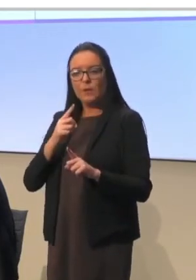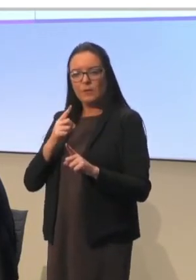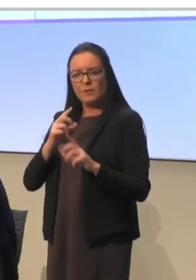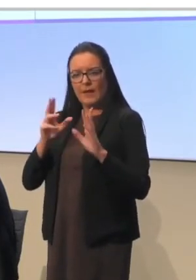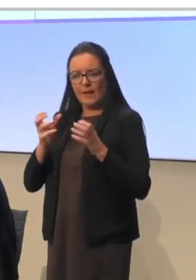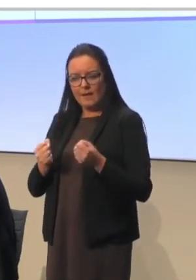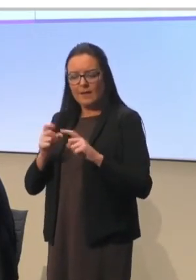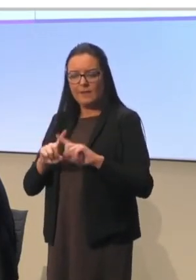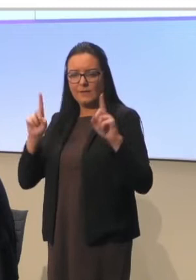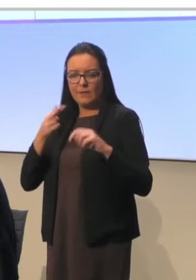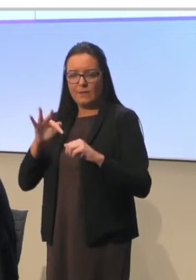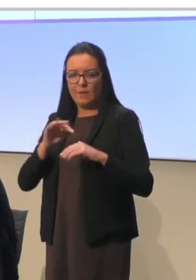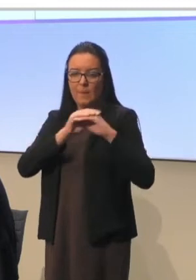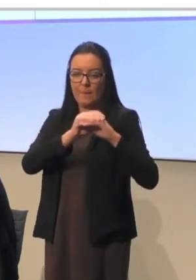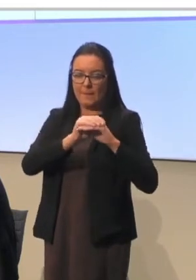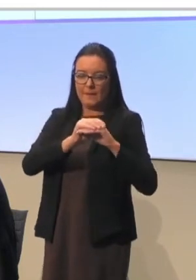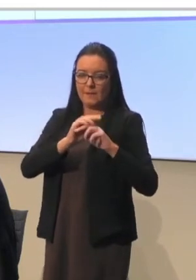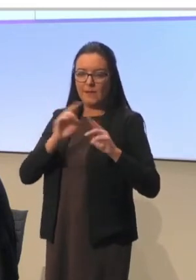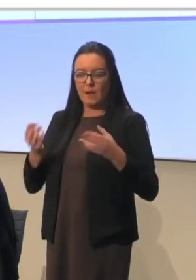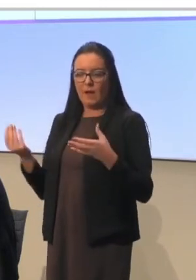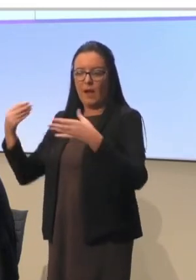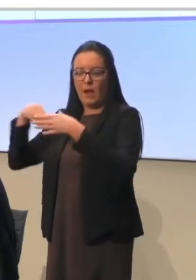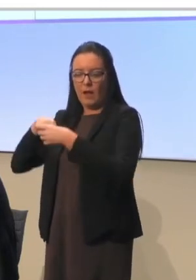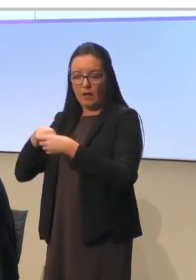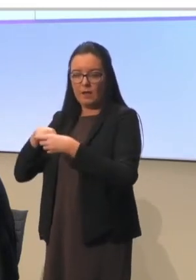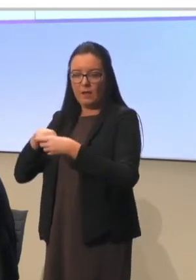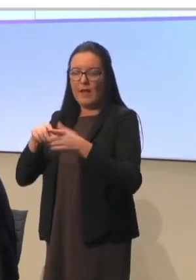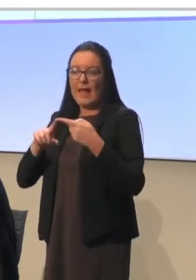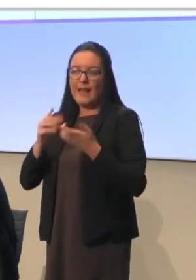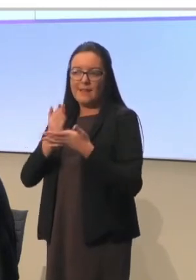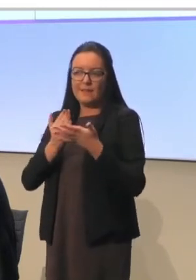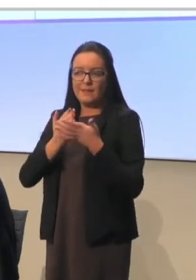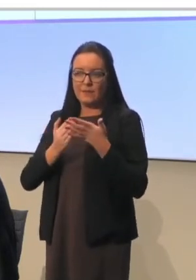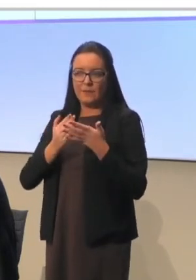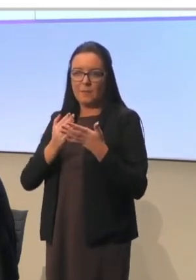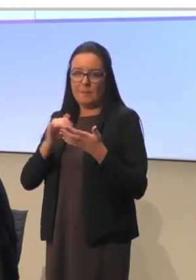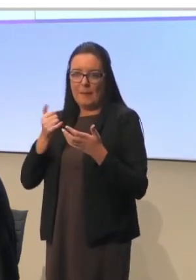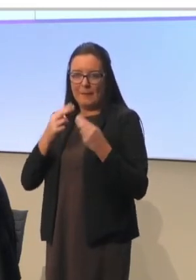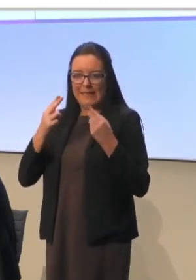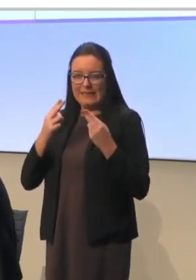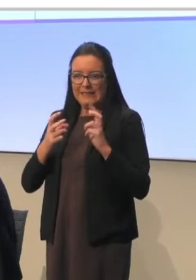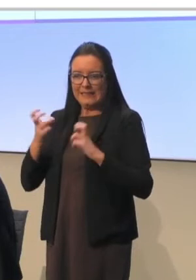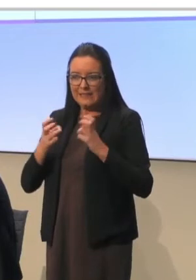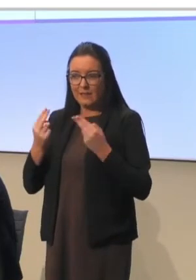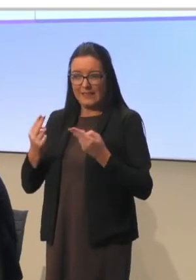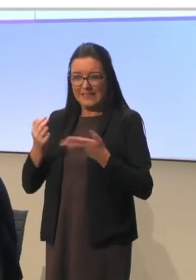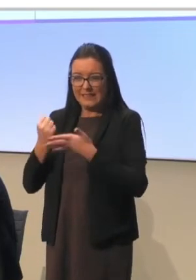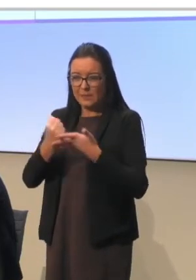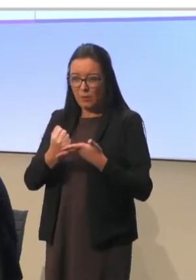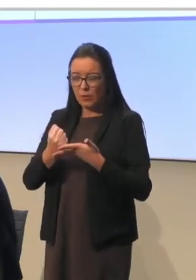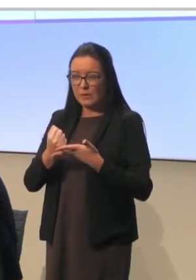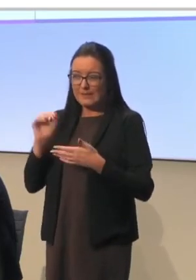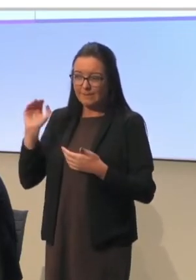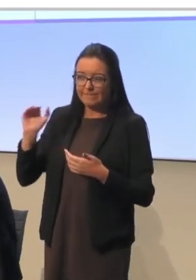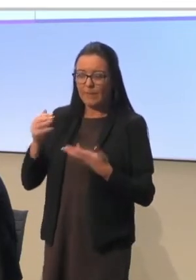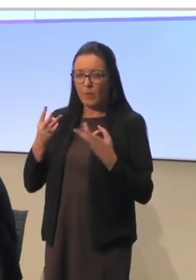from peers rather than fostering inclusion, and especially those that could not be accessed without a fight. So the more they had to fight for the support, the